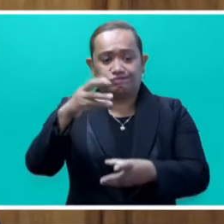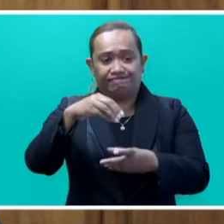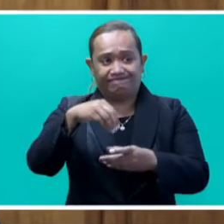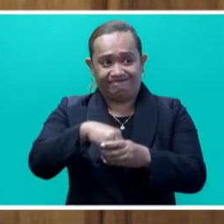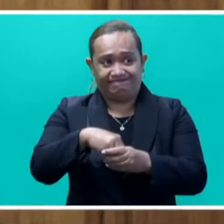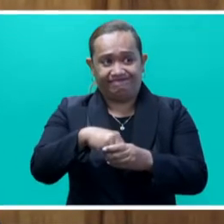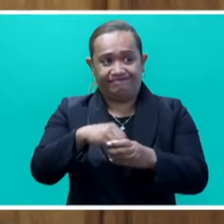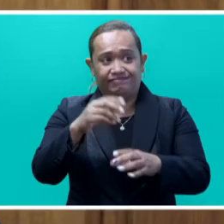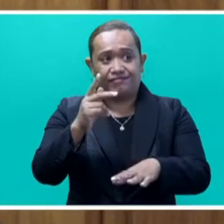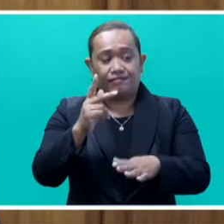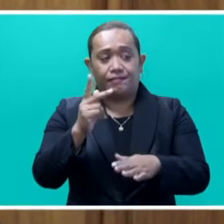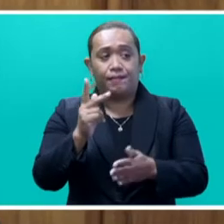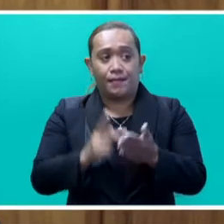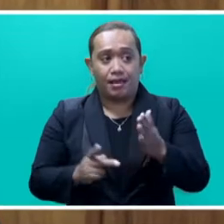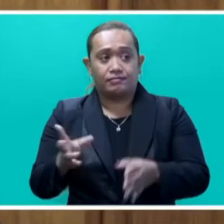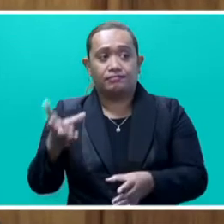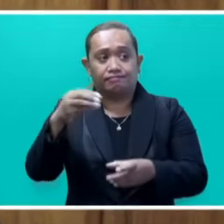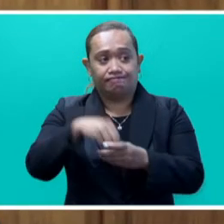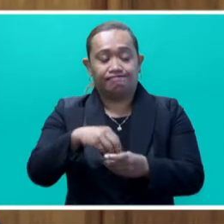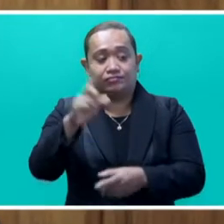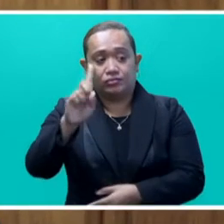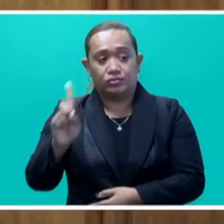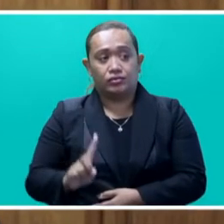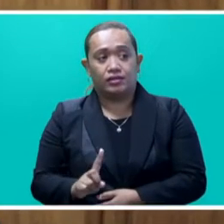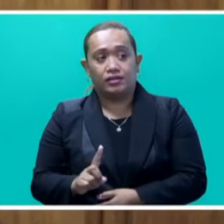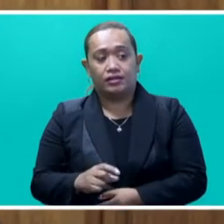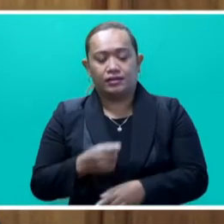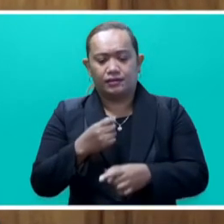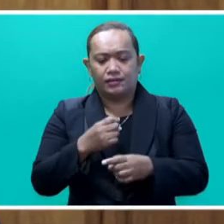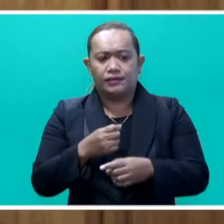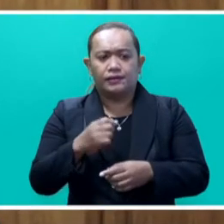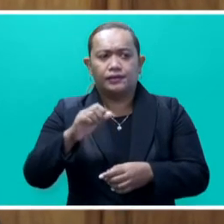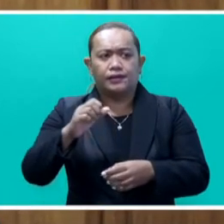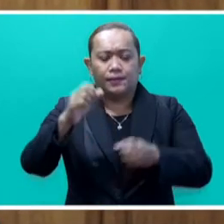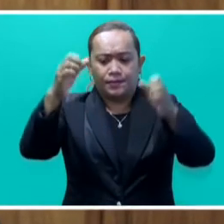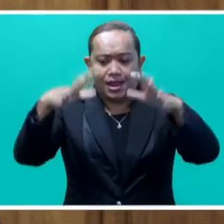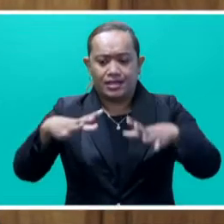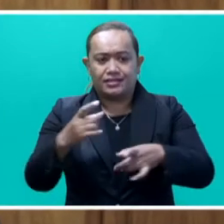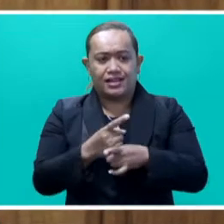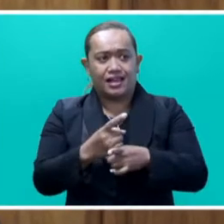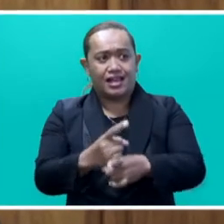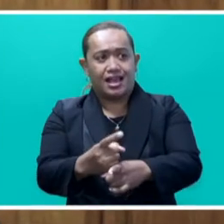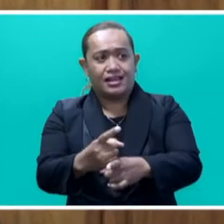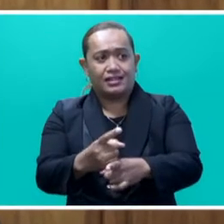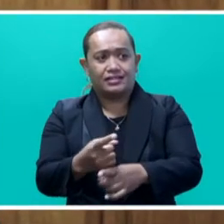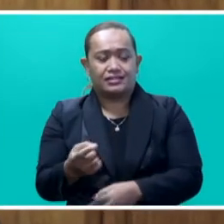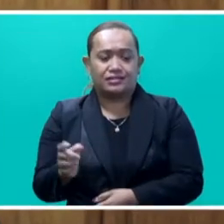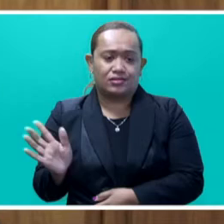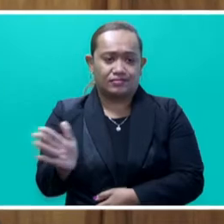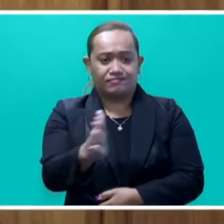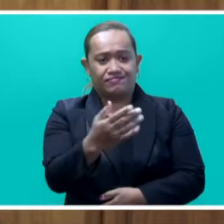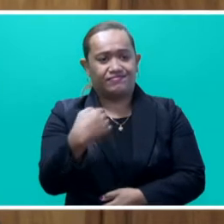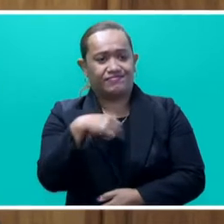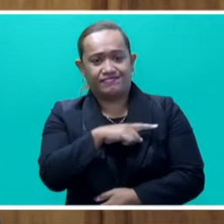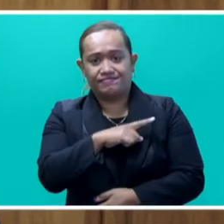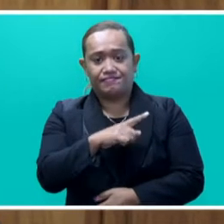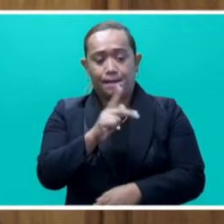team. May His divine guidance and blessing be on the proceedings of this August Parliament.